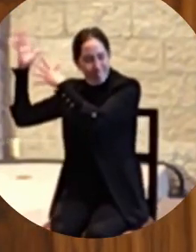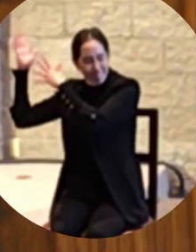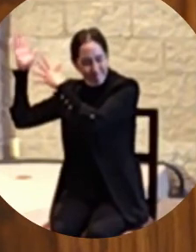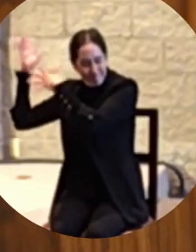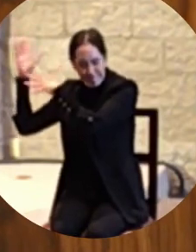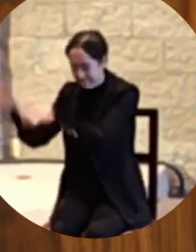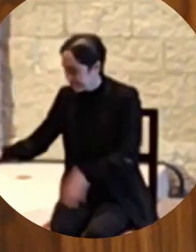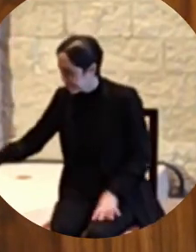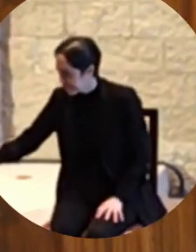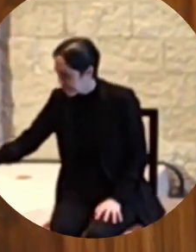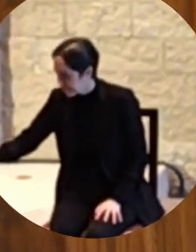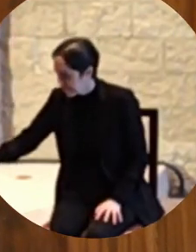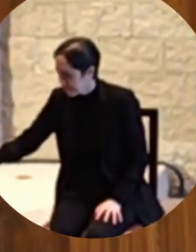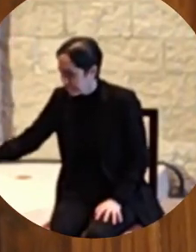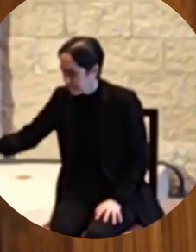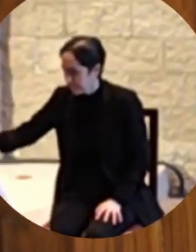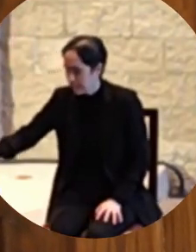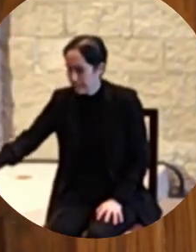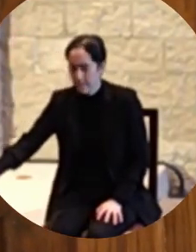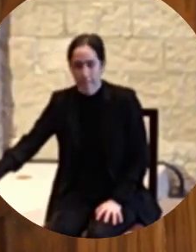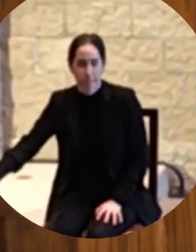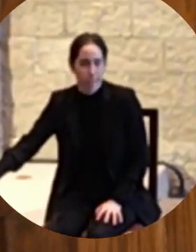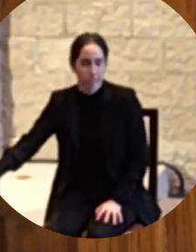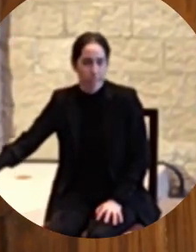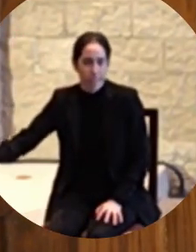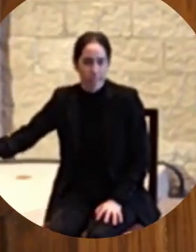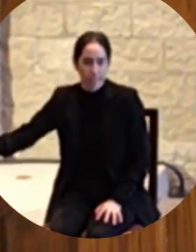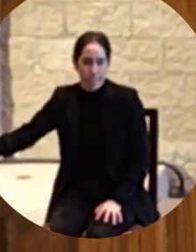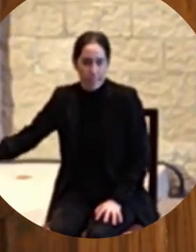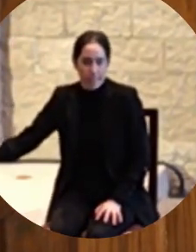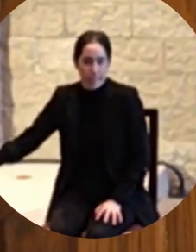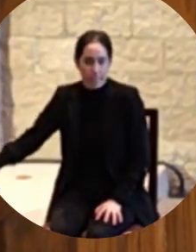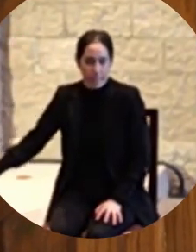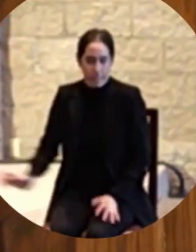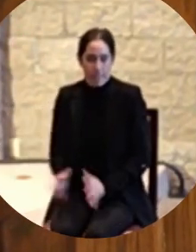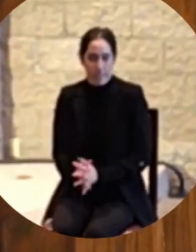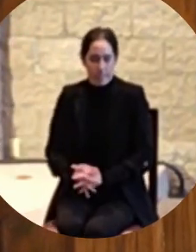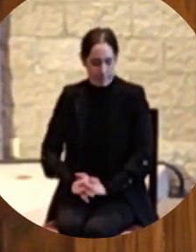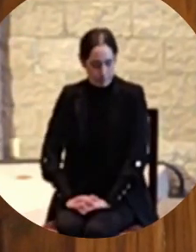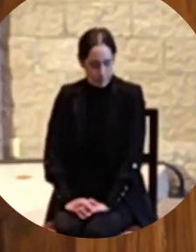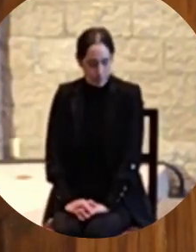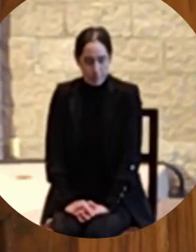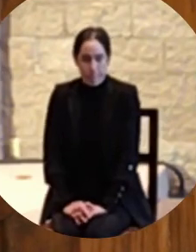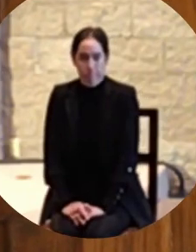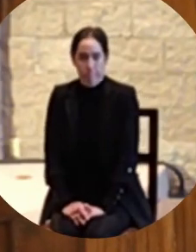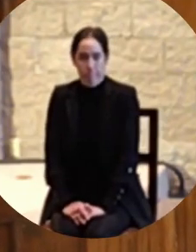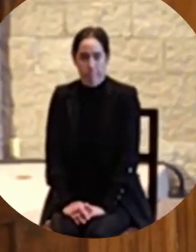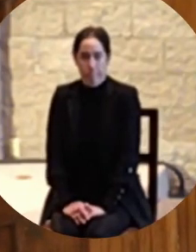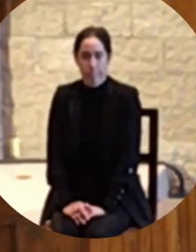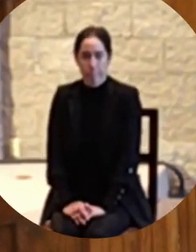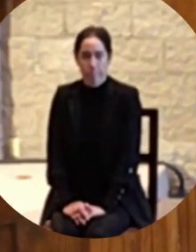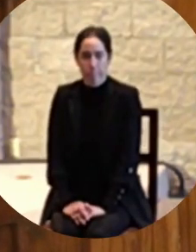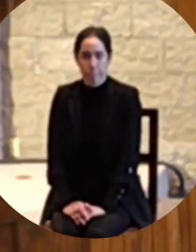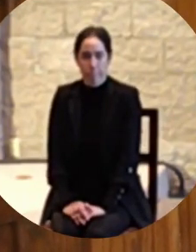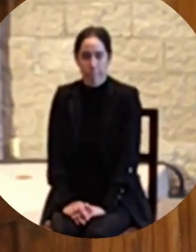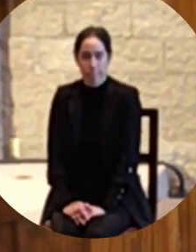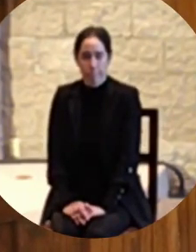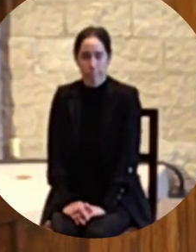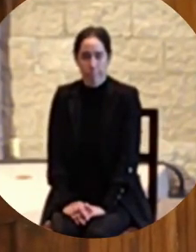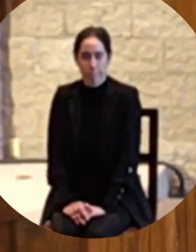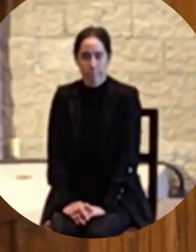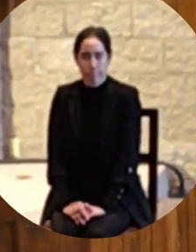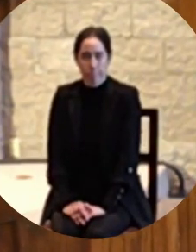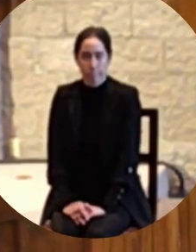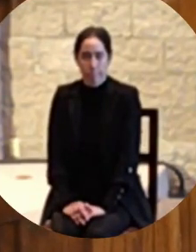I'm so glad you joined us today. We sincerely hope that you had a great experience. I'm loving this